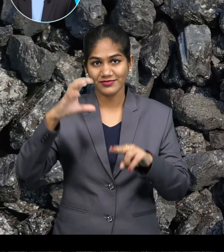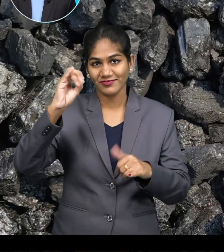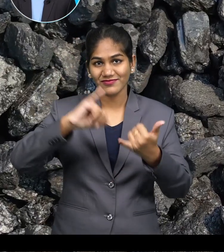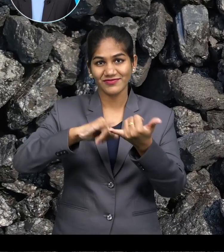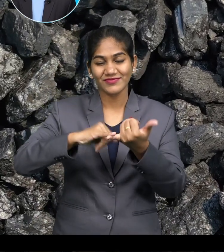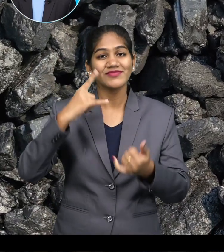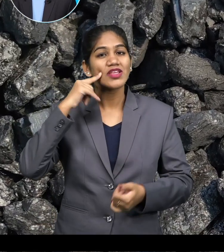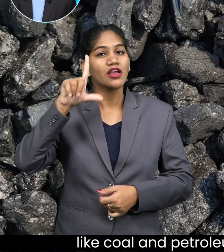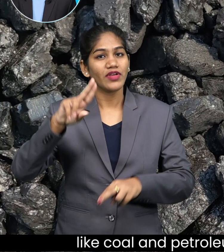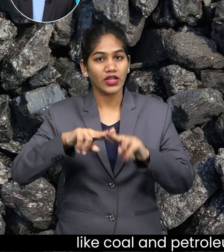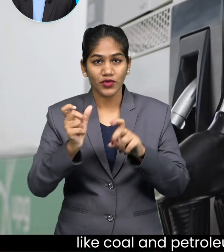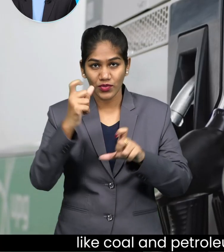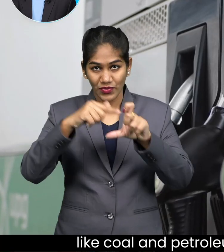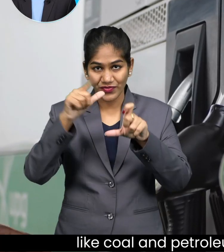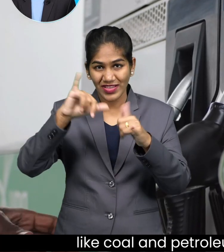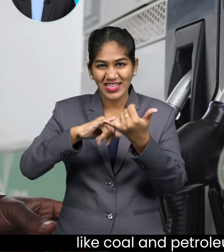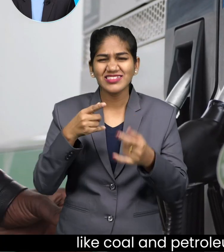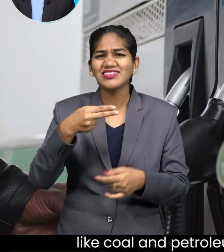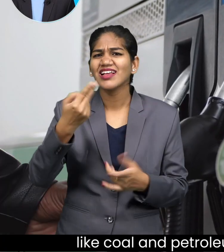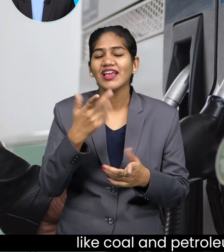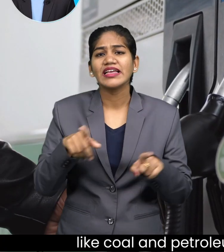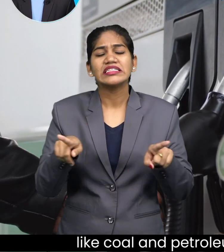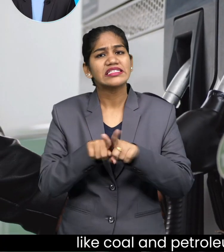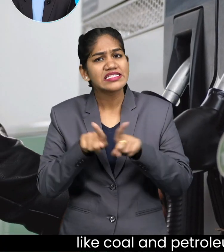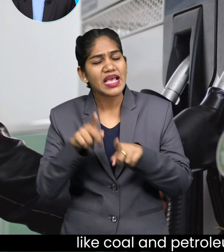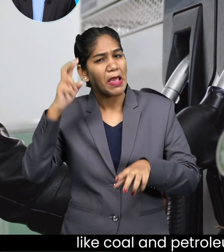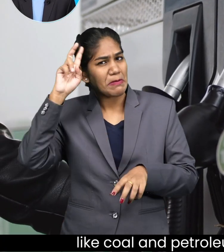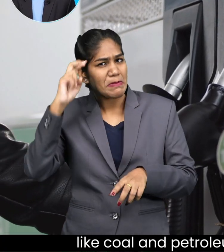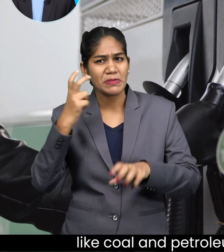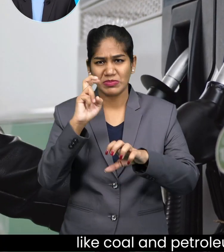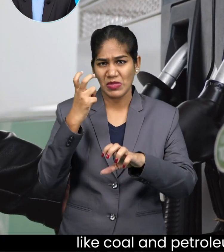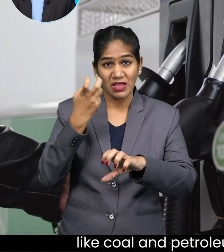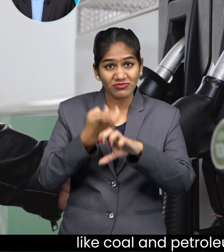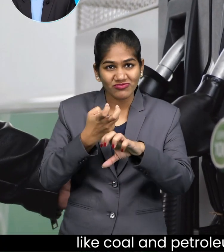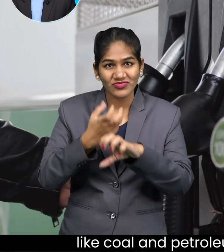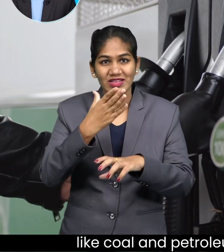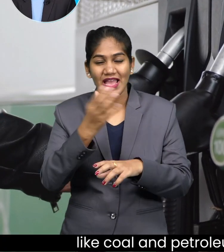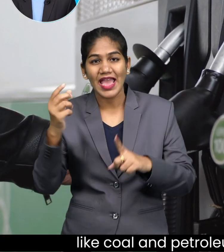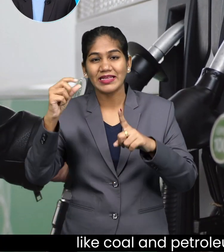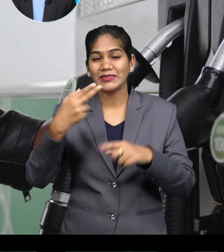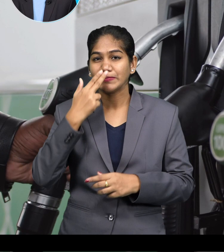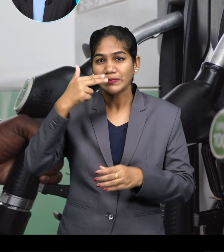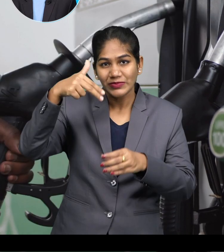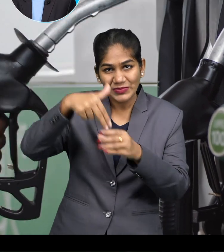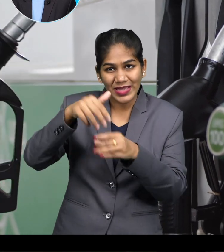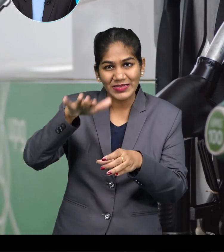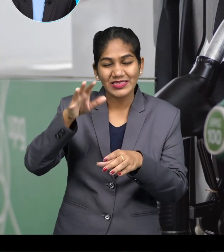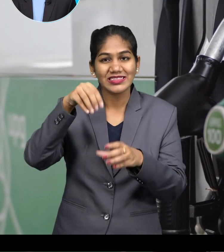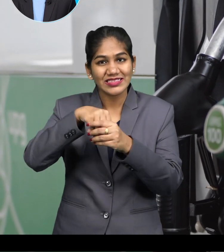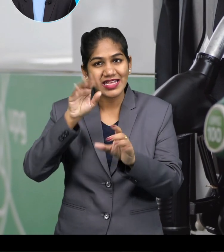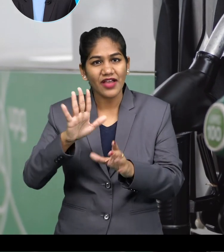Fossil fuels like coal and petroleum contain small amounts of nitrogen and